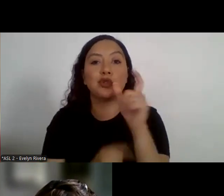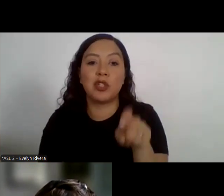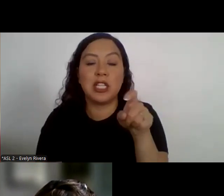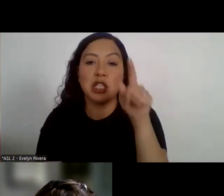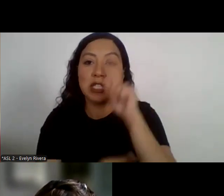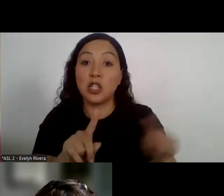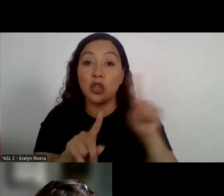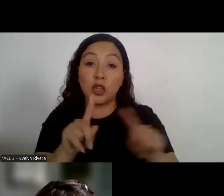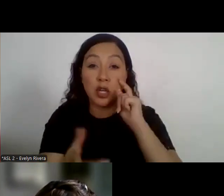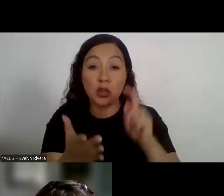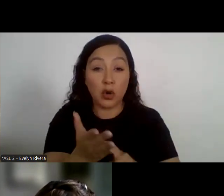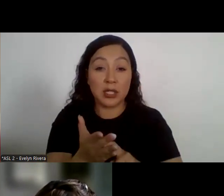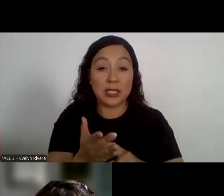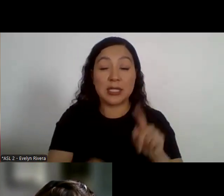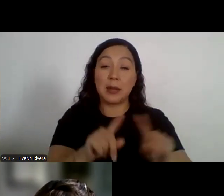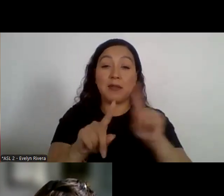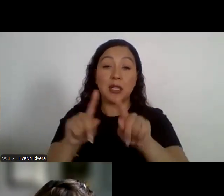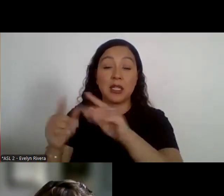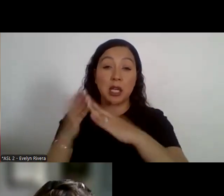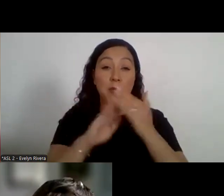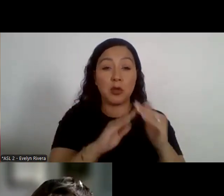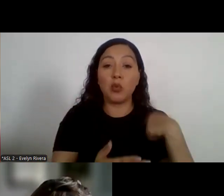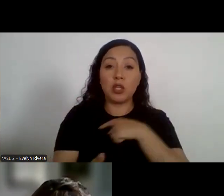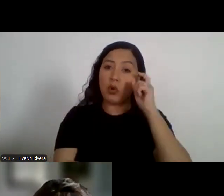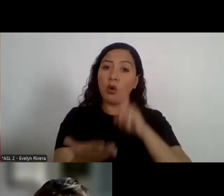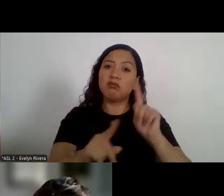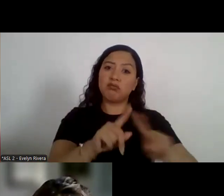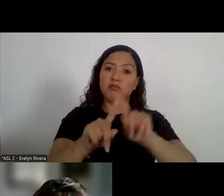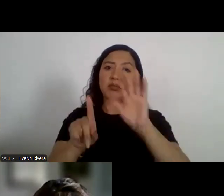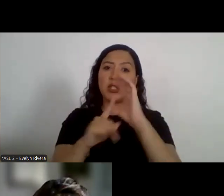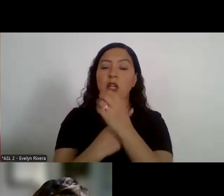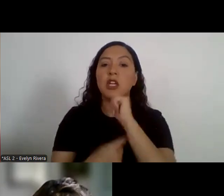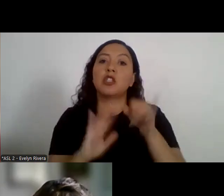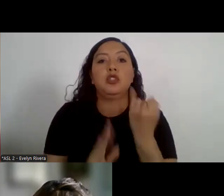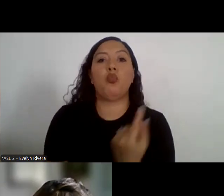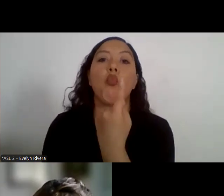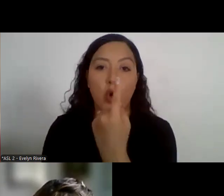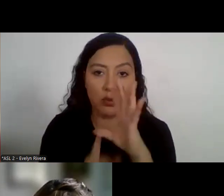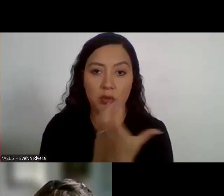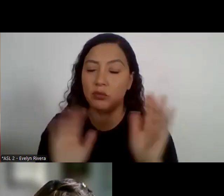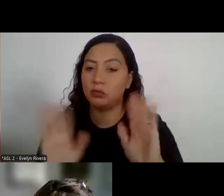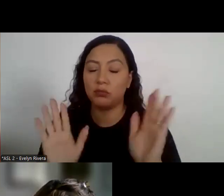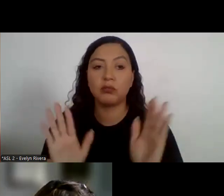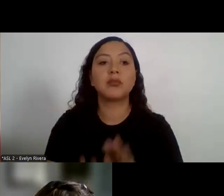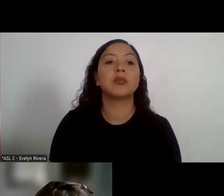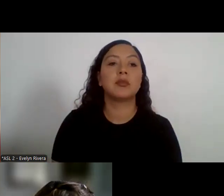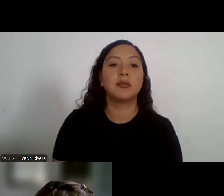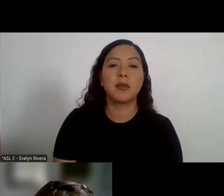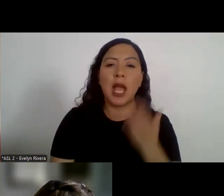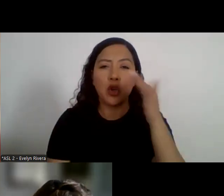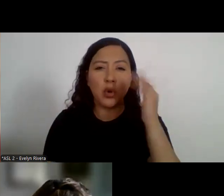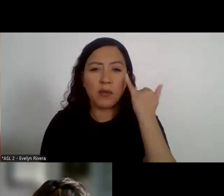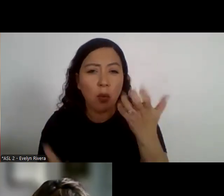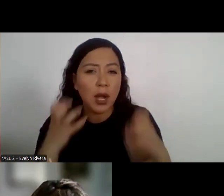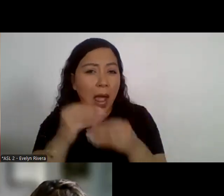different communities, knowing that there are many different cultures. There's not just one. But Nama, I don't know if you wanted to add anything